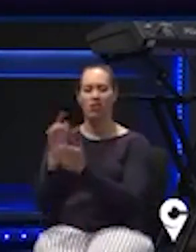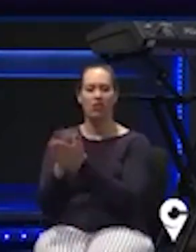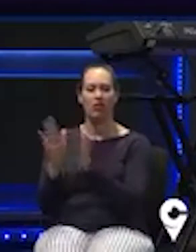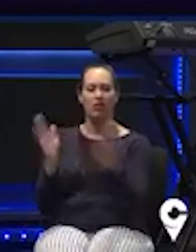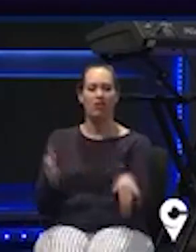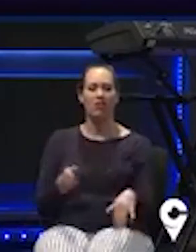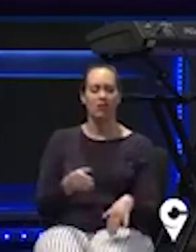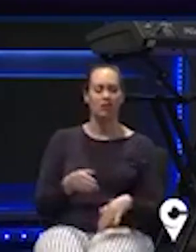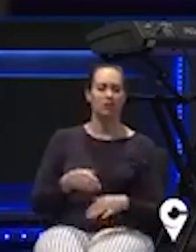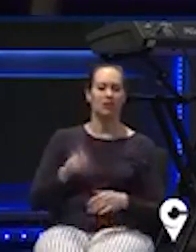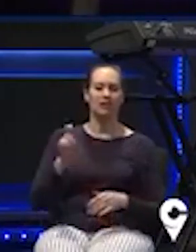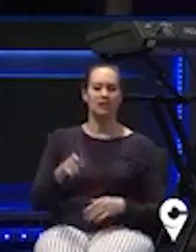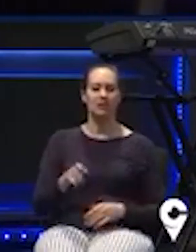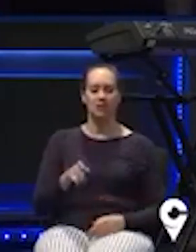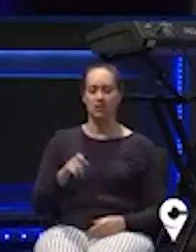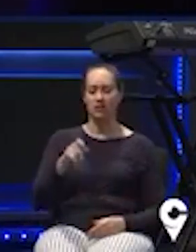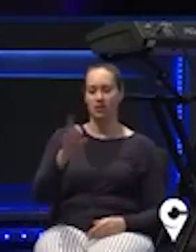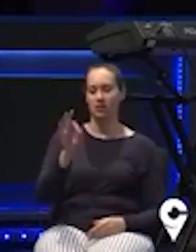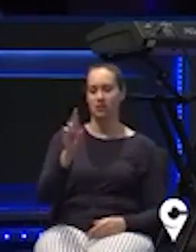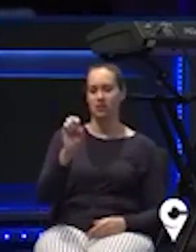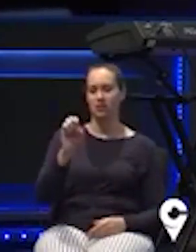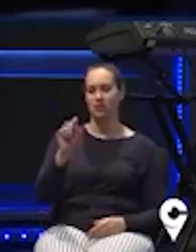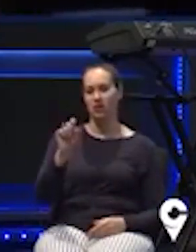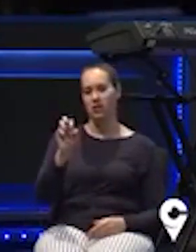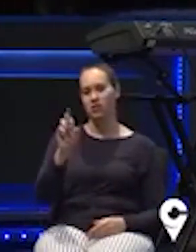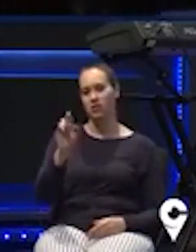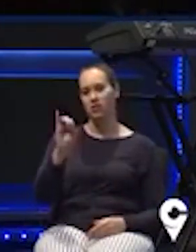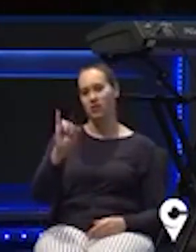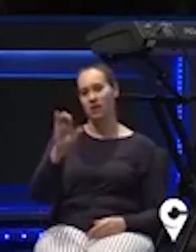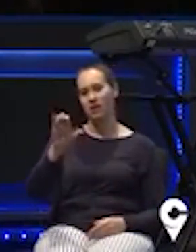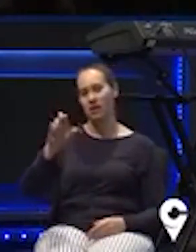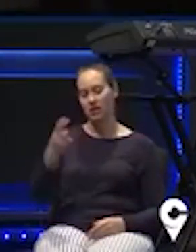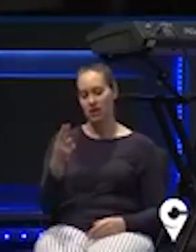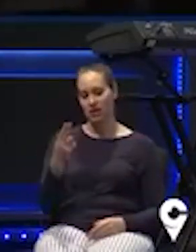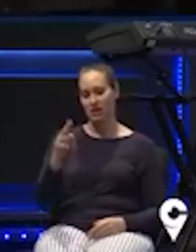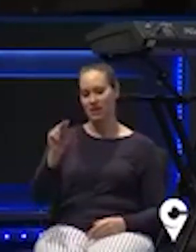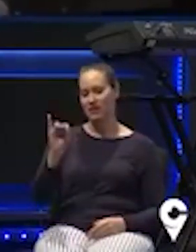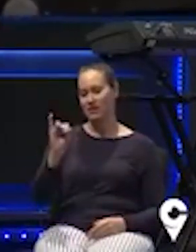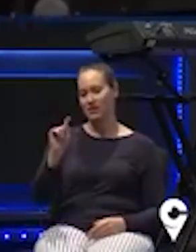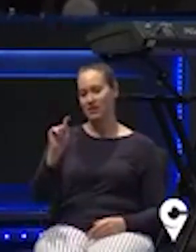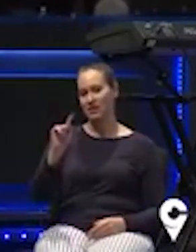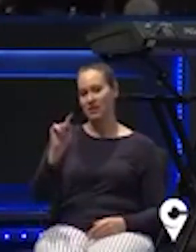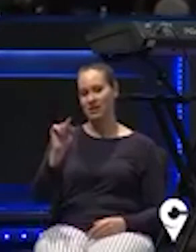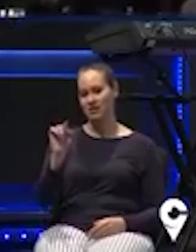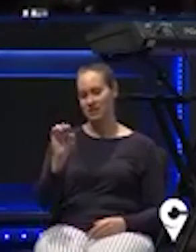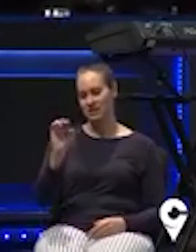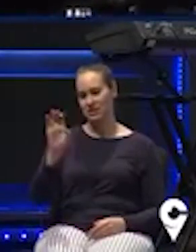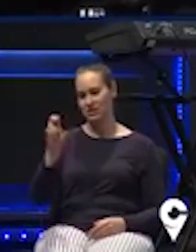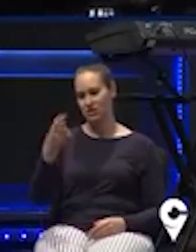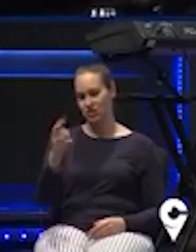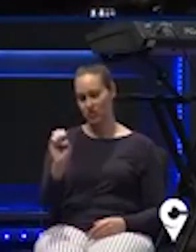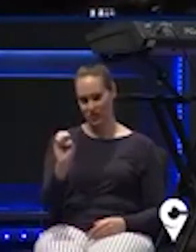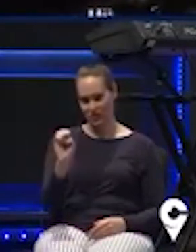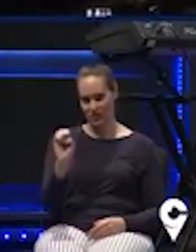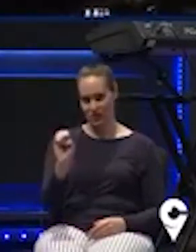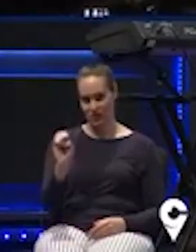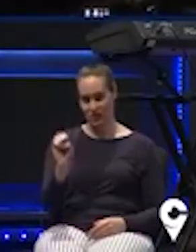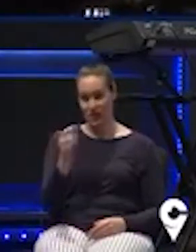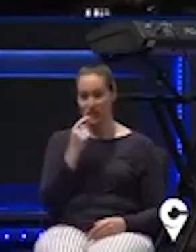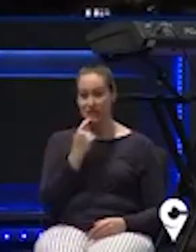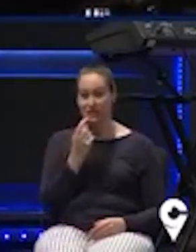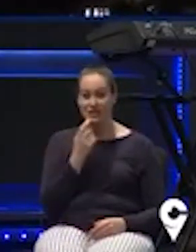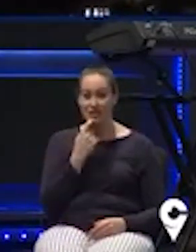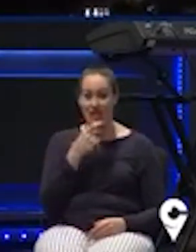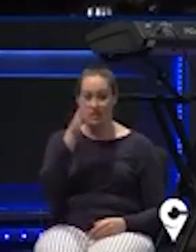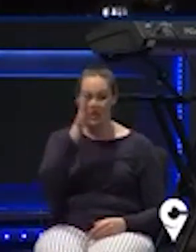the German philosopher Friedrich Nietzsche declared, God is dead. He's dead now.